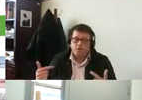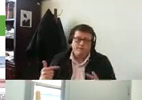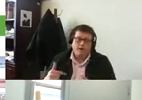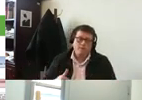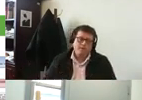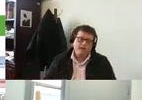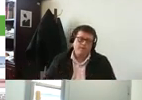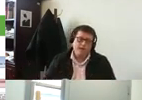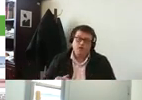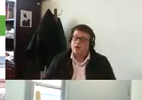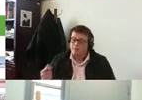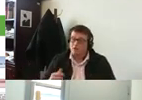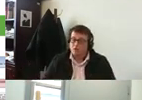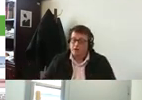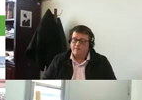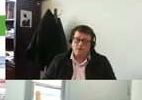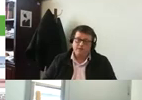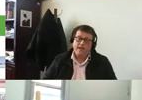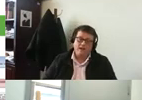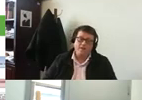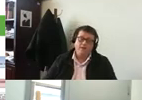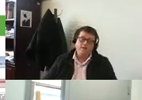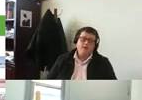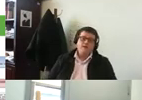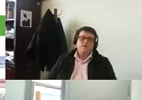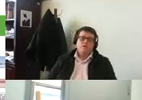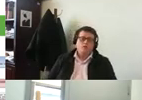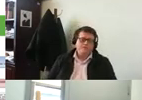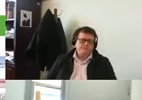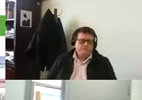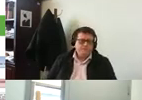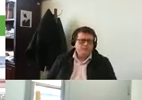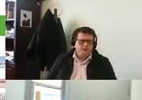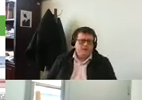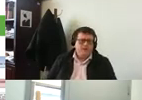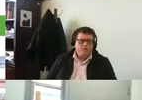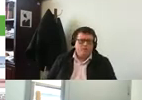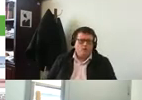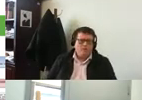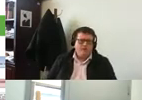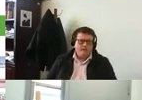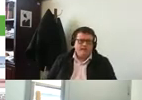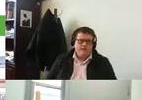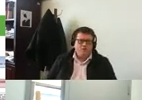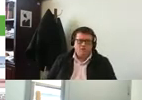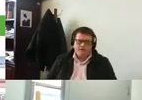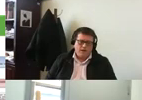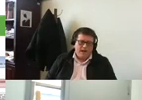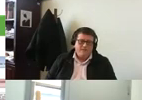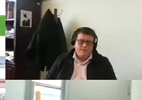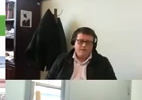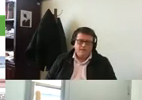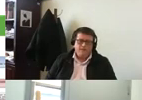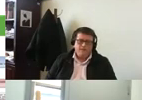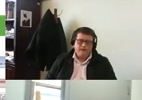folks to provide me with that information and make sure I have an understanding of it. So I think the term informed consent gets thrown around a